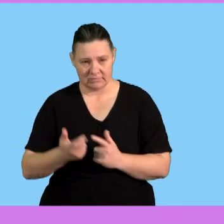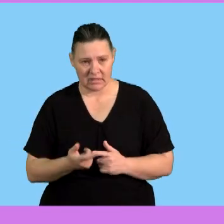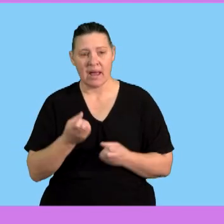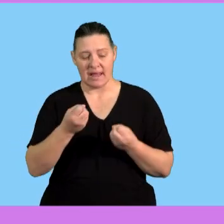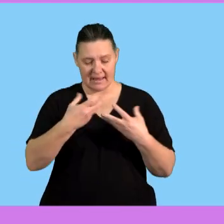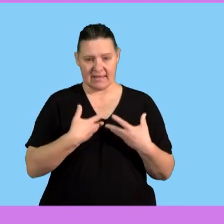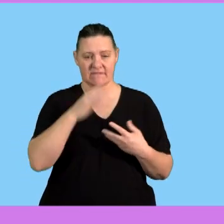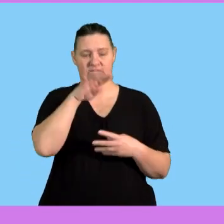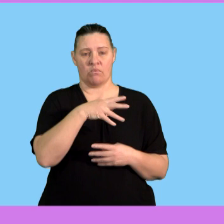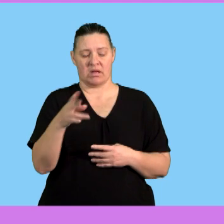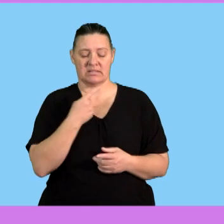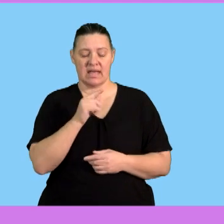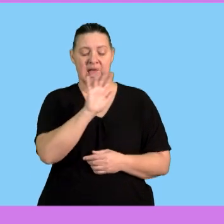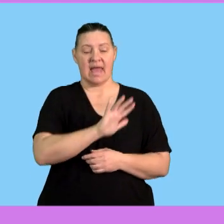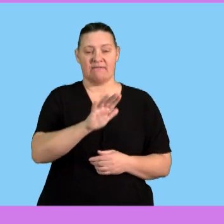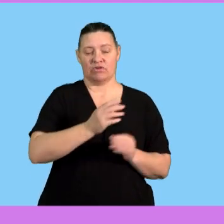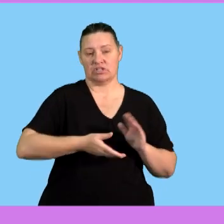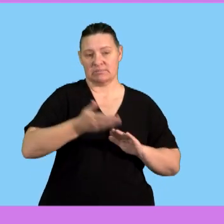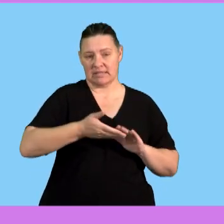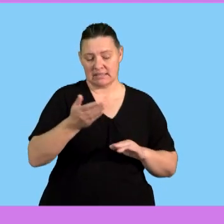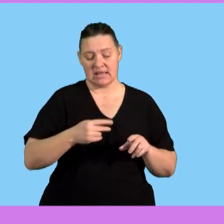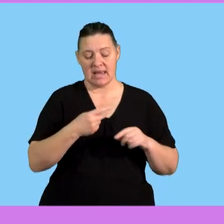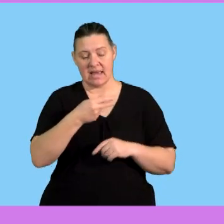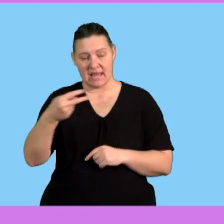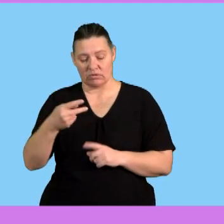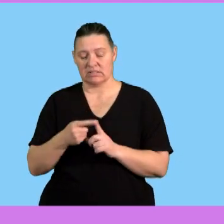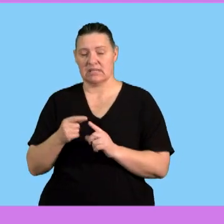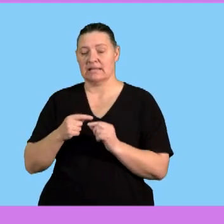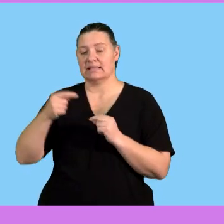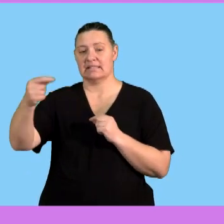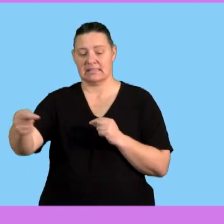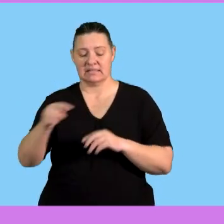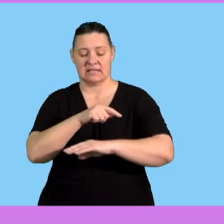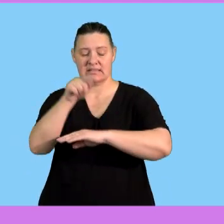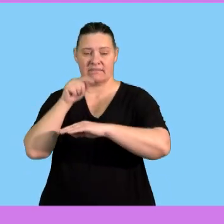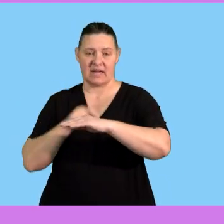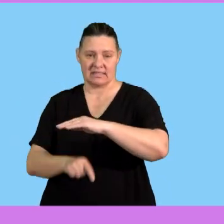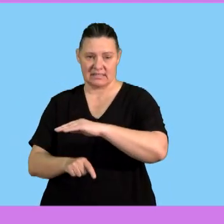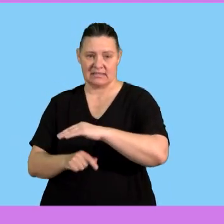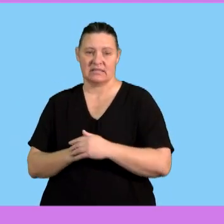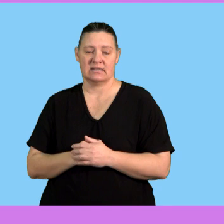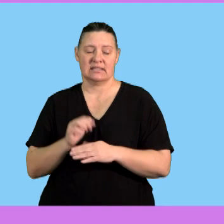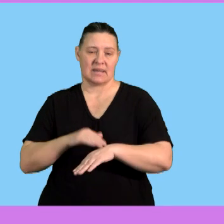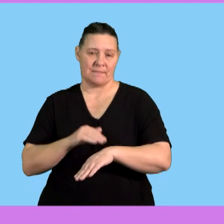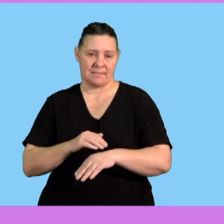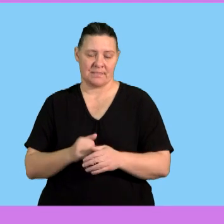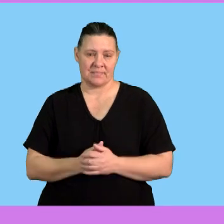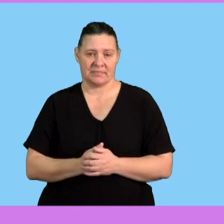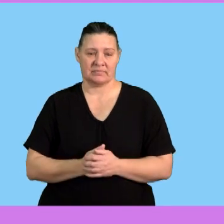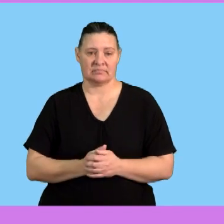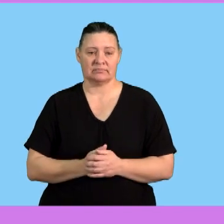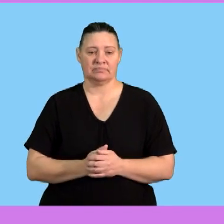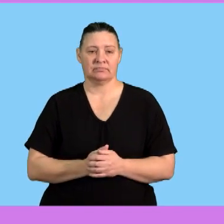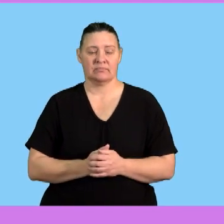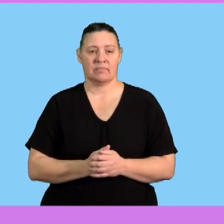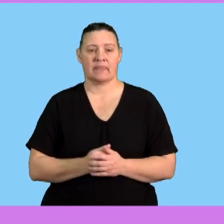formula. It says average speed is equals to distance divide or over time. So now I'm